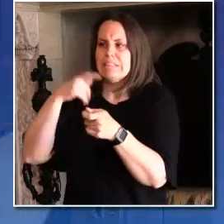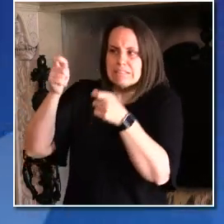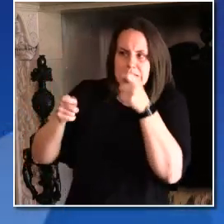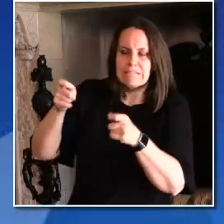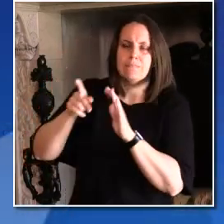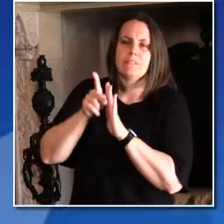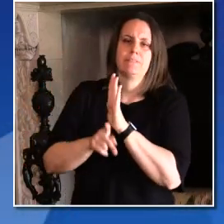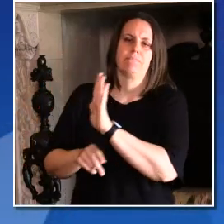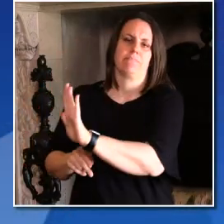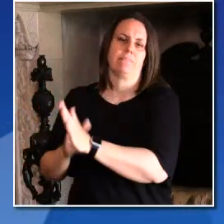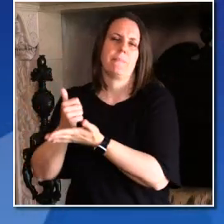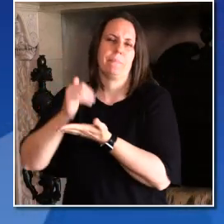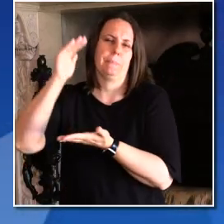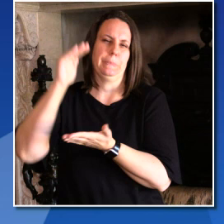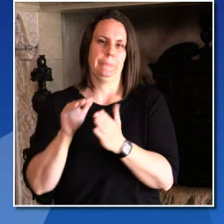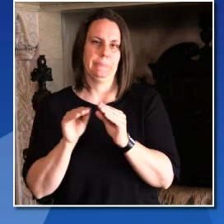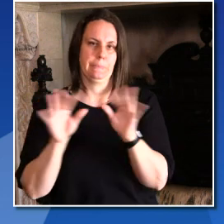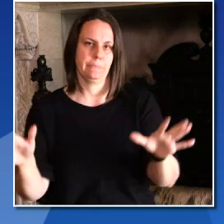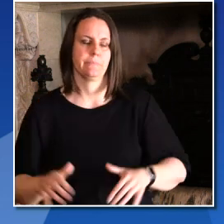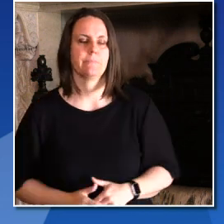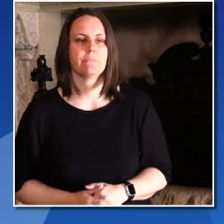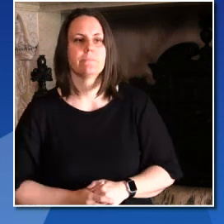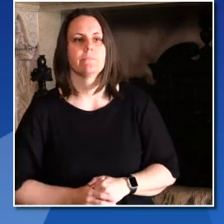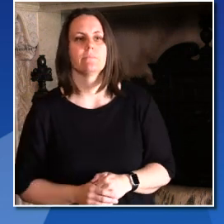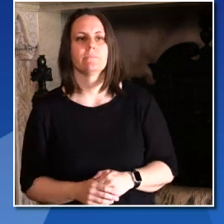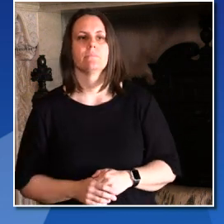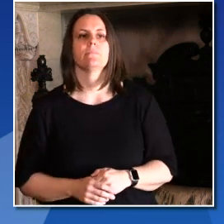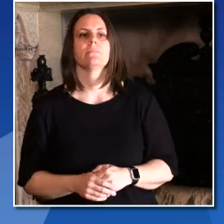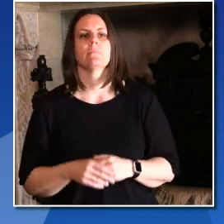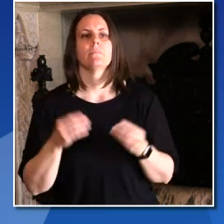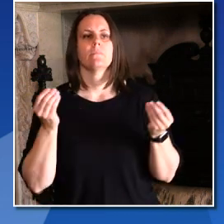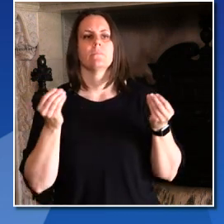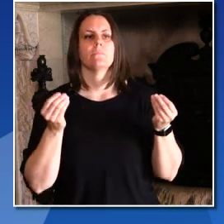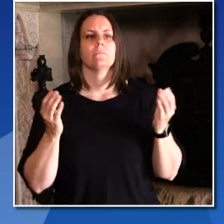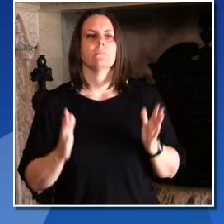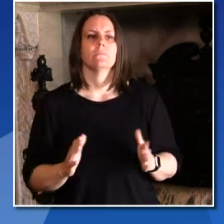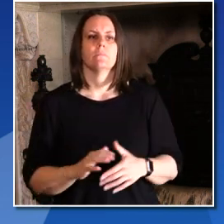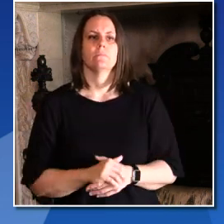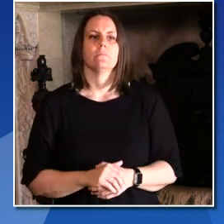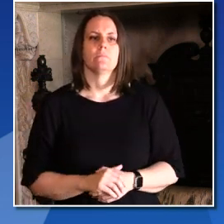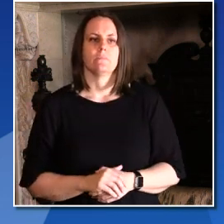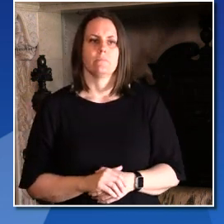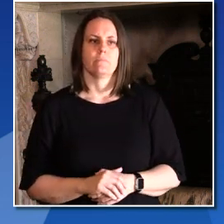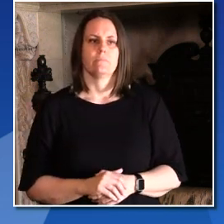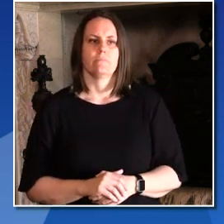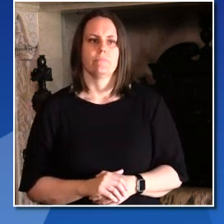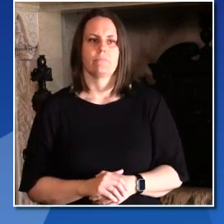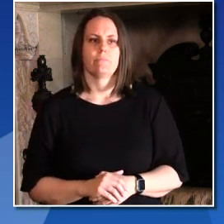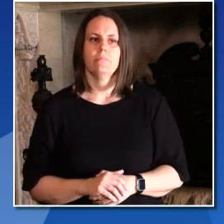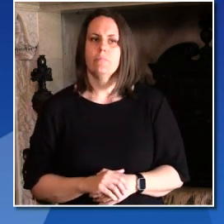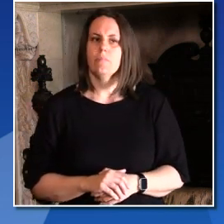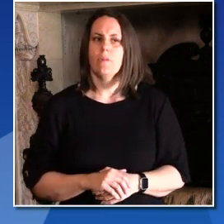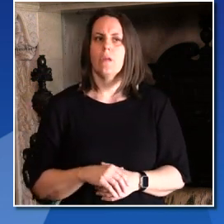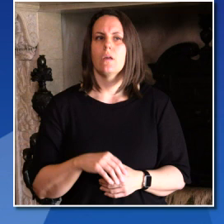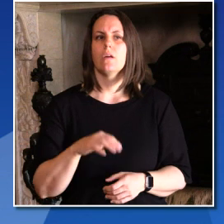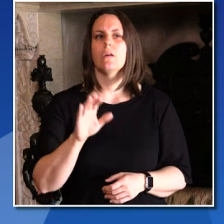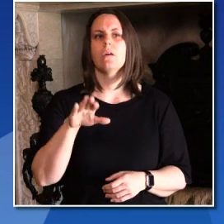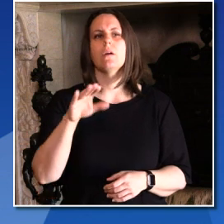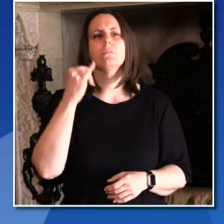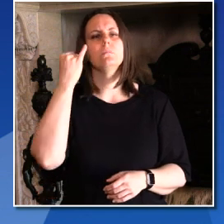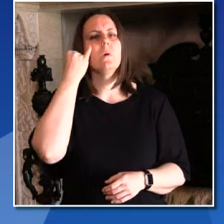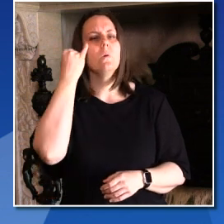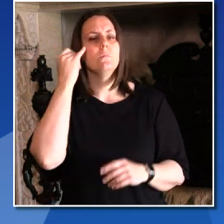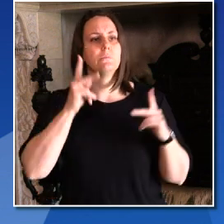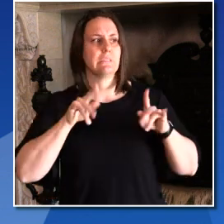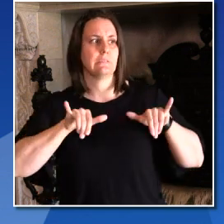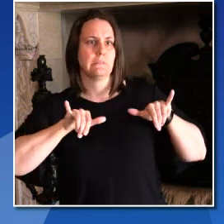And we just got a question also. It would be helpful to understand whether the people have been staying home, healthcare